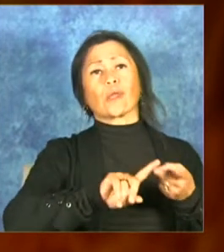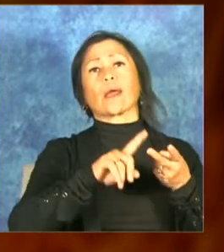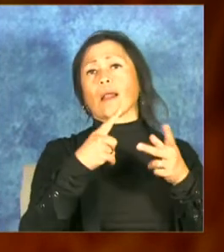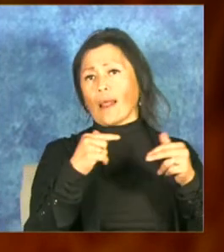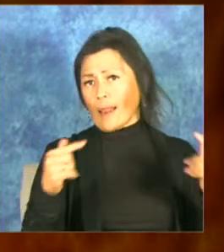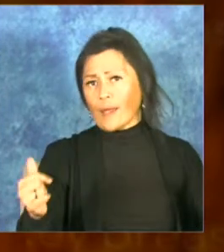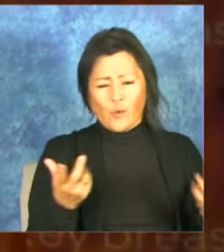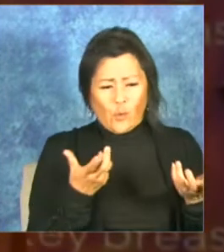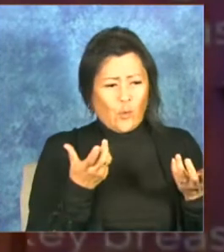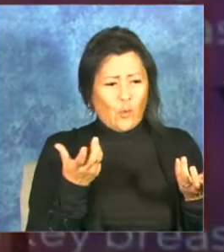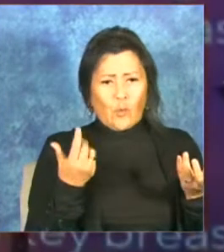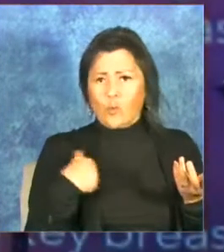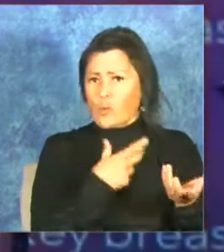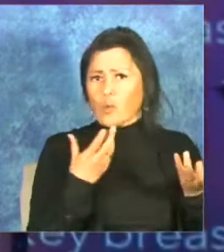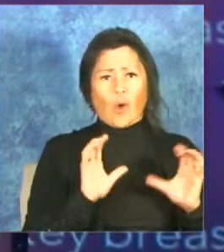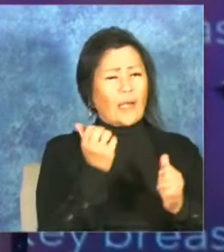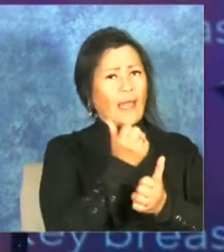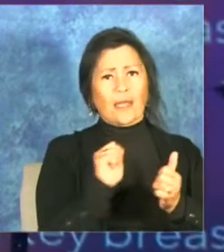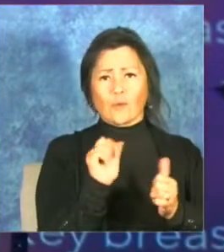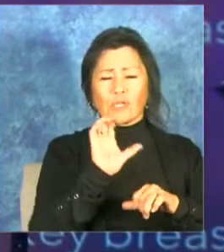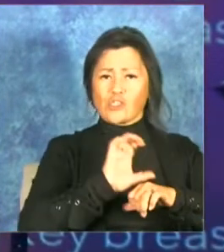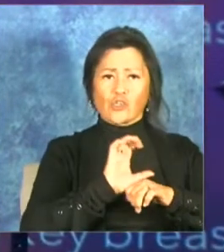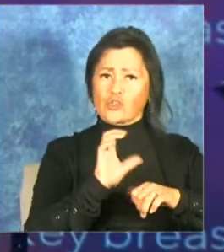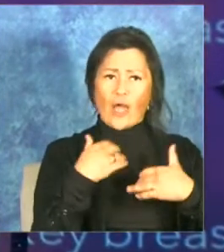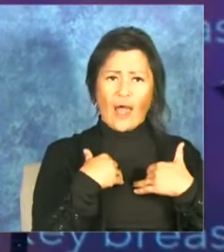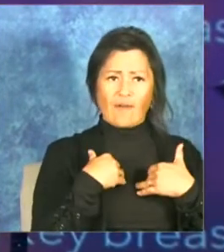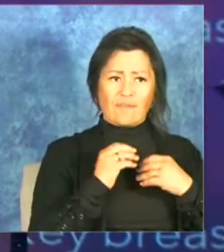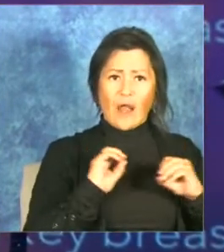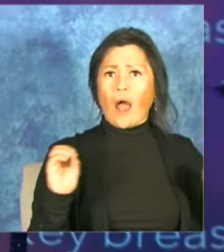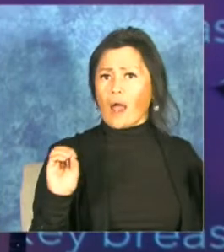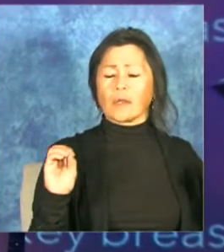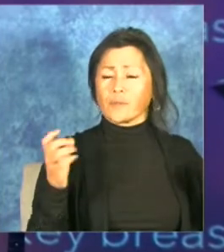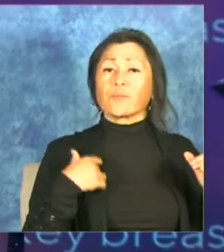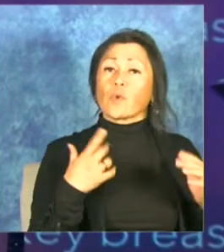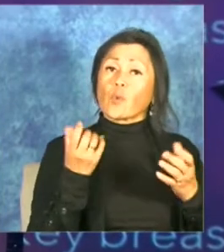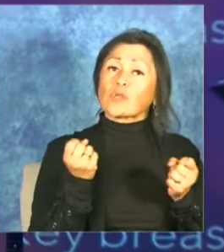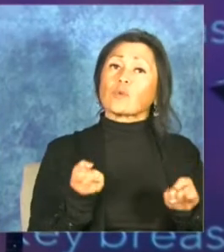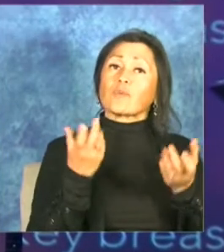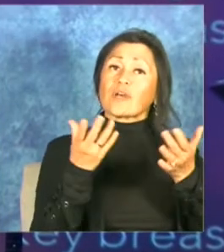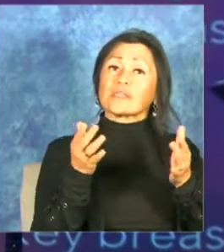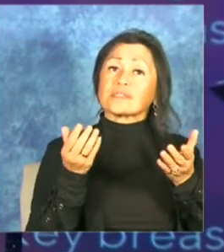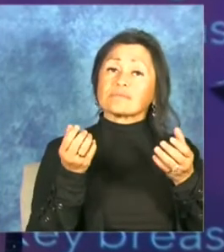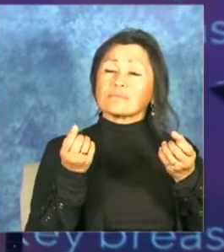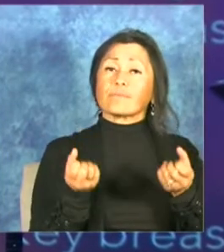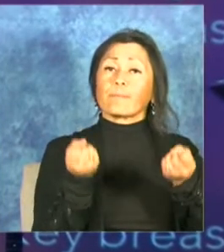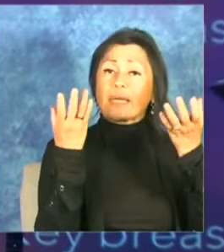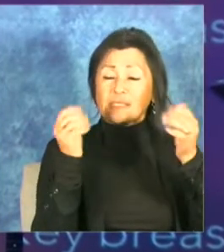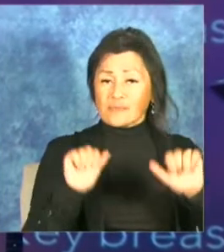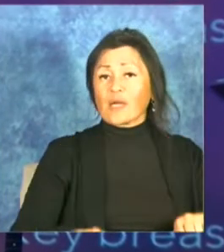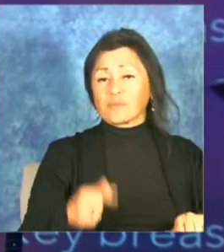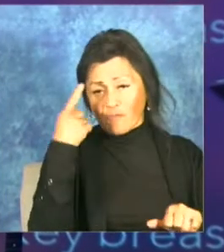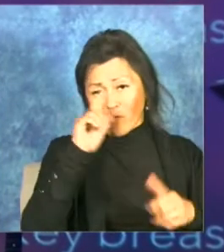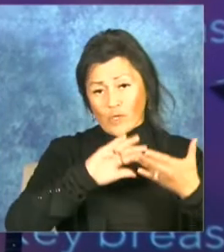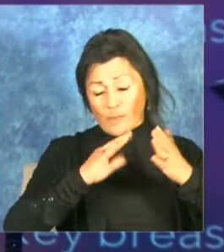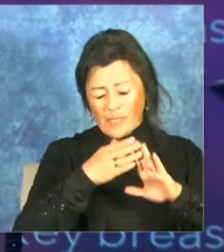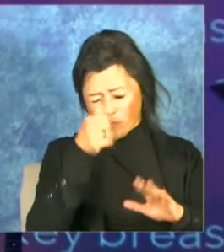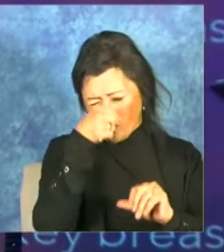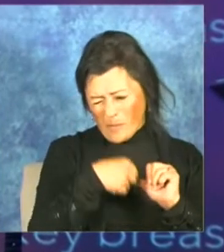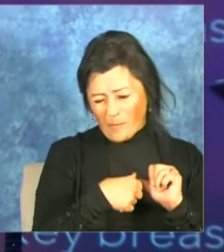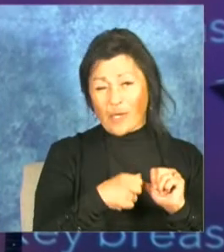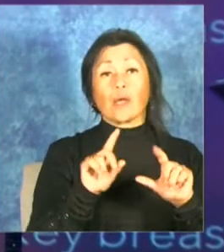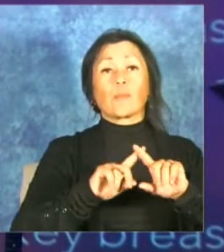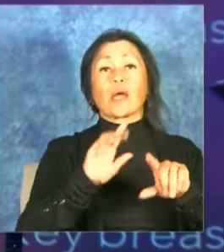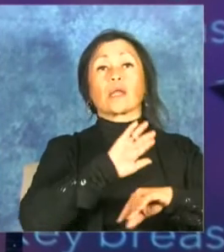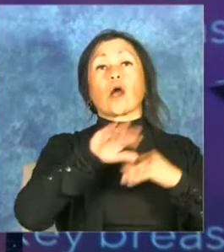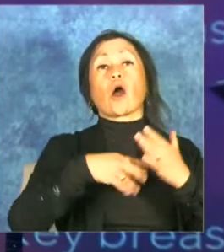you need. We don't want anyone in this church going without, and we want to provide as many as we can for our community. And so remember that. But we need